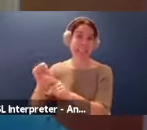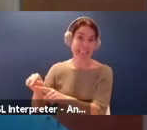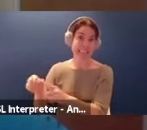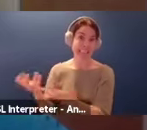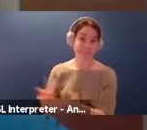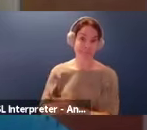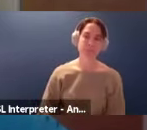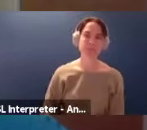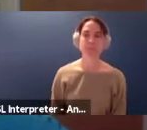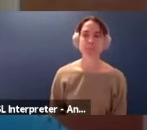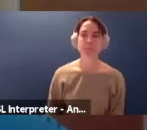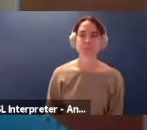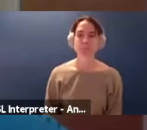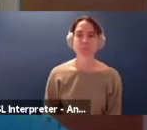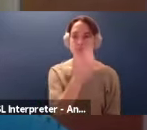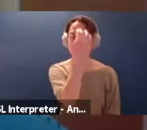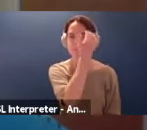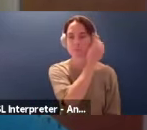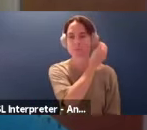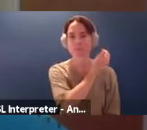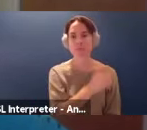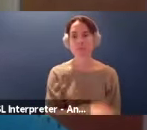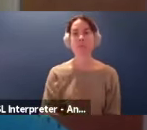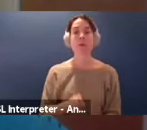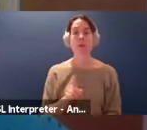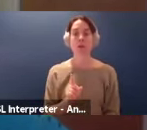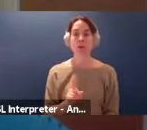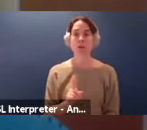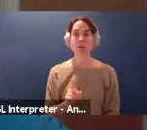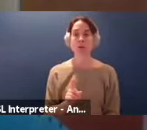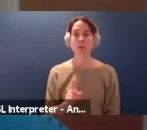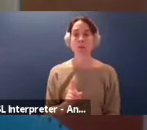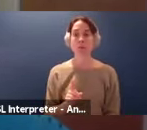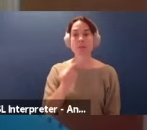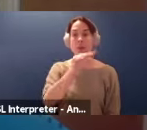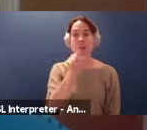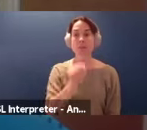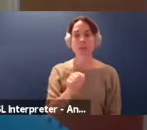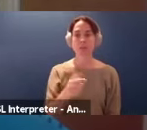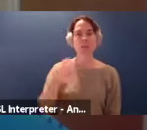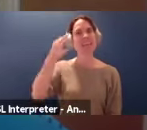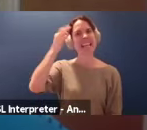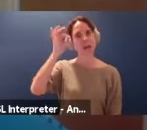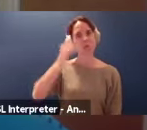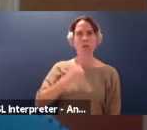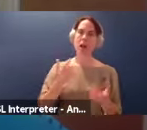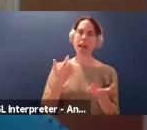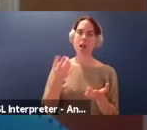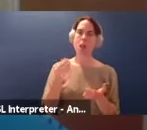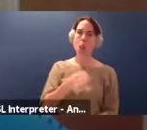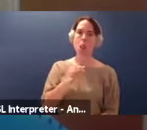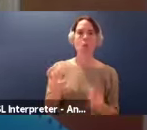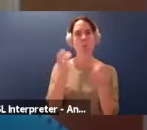i want to um ask the question we have time the council of my local buddhist center in the uk has put a